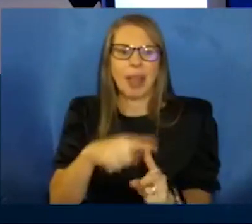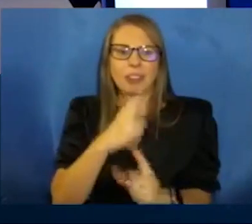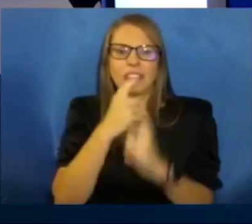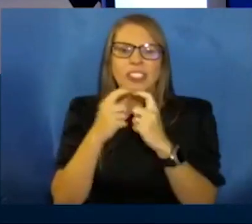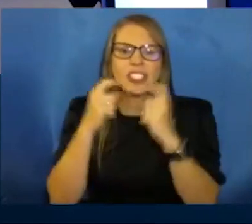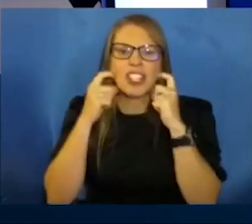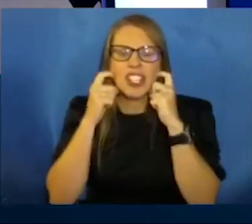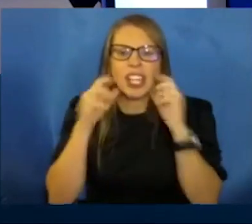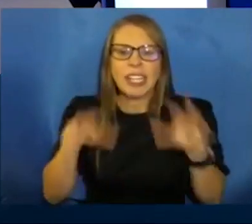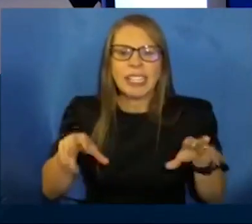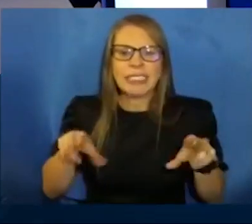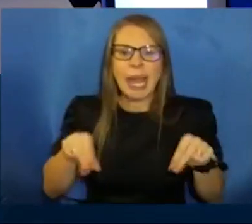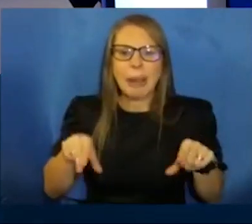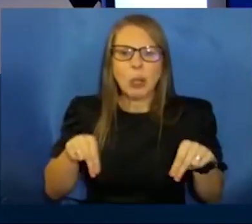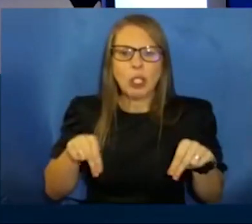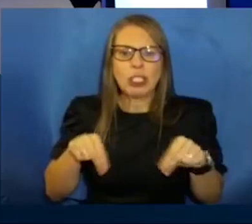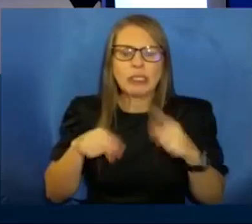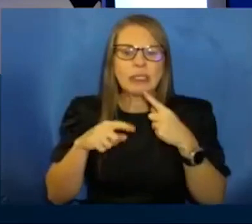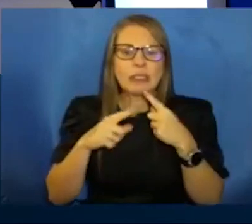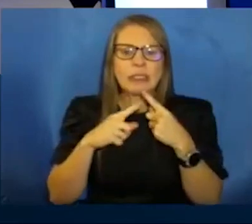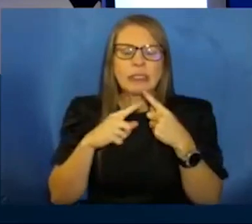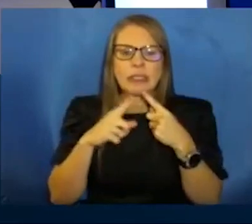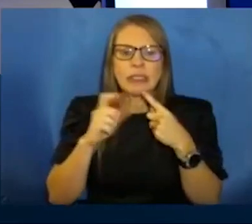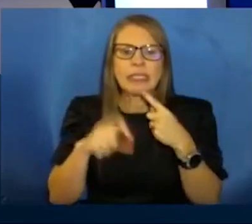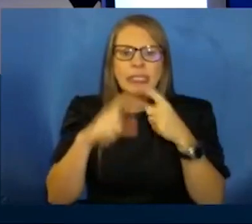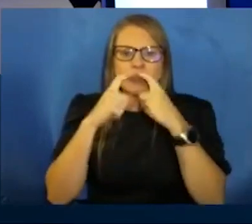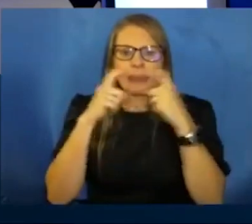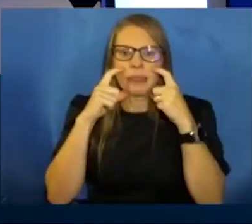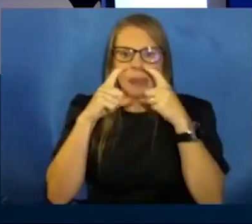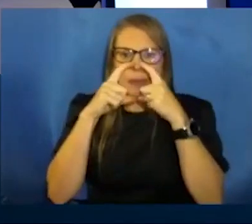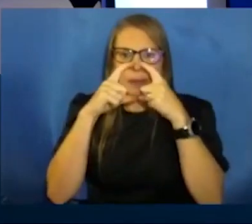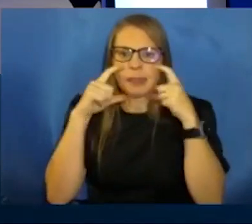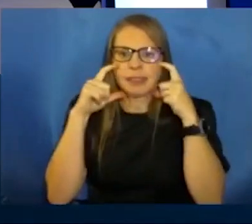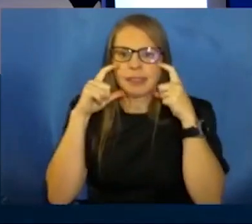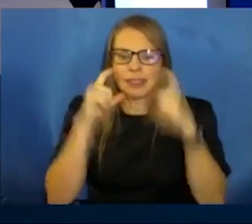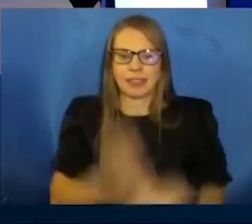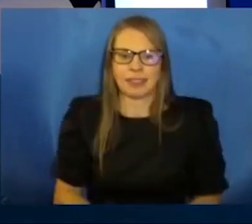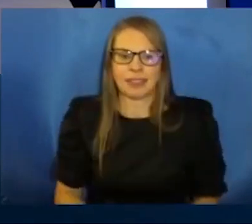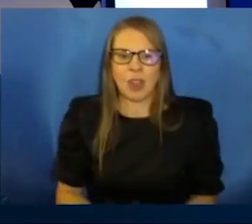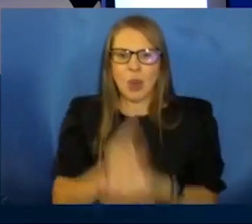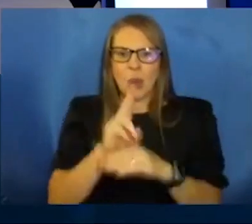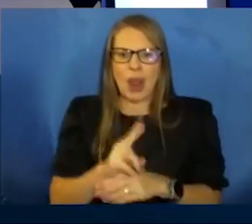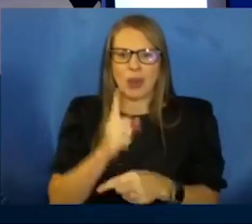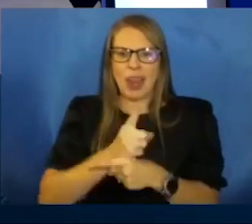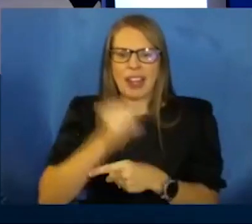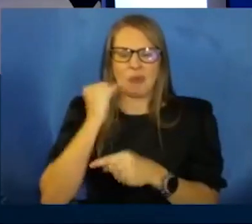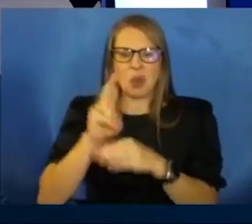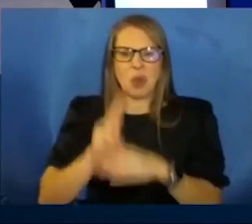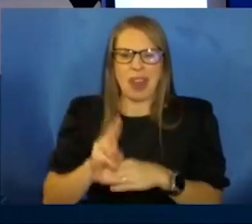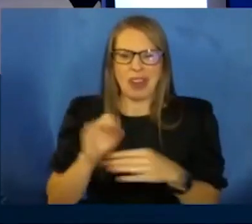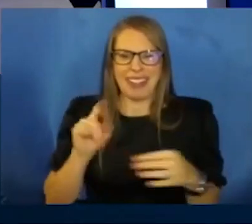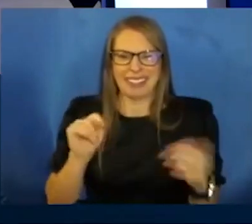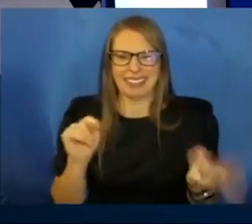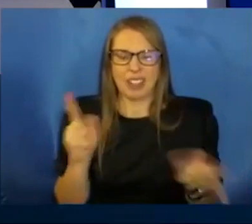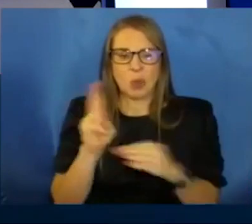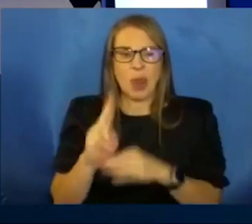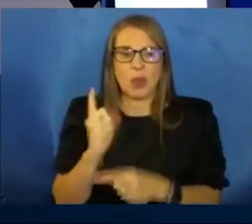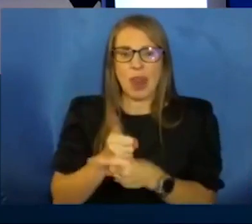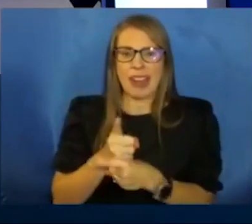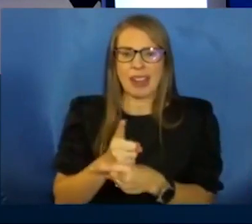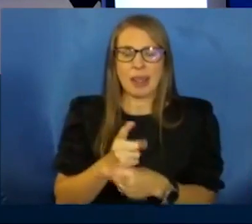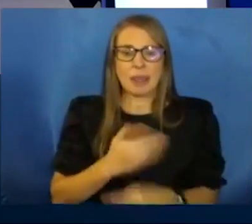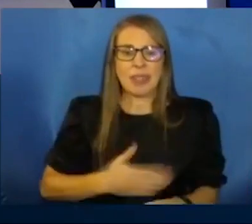nose, and that's where you're going to get your impact. Yeah. So, I think just that's looking at the picture a there. Good point of clarification. Yeah, there you go. We're not talking about